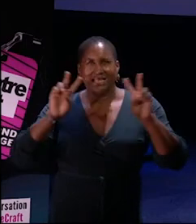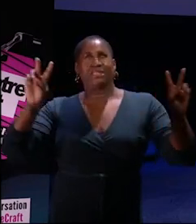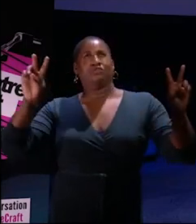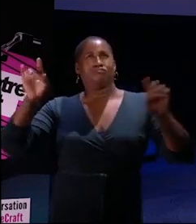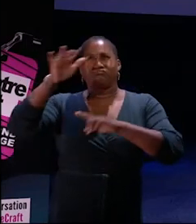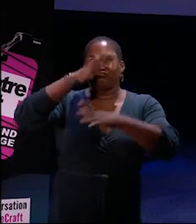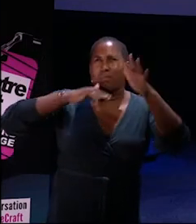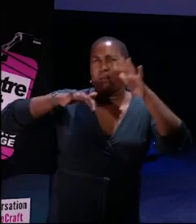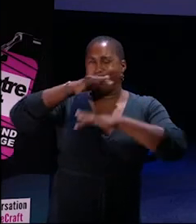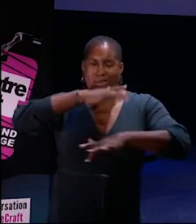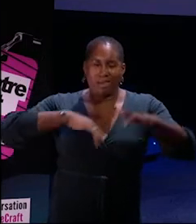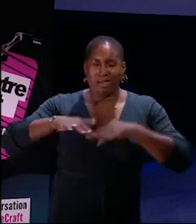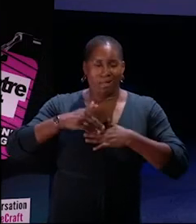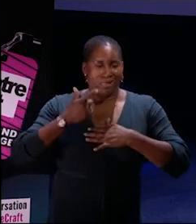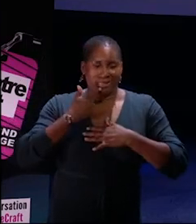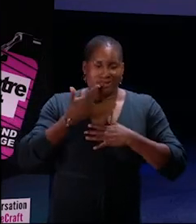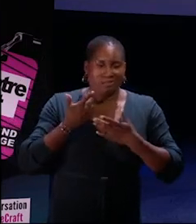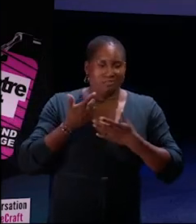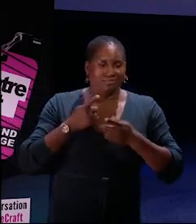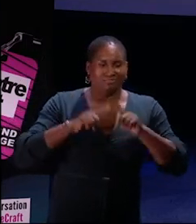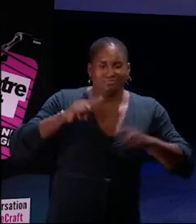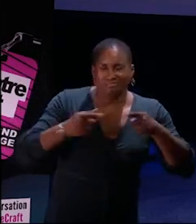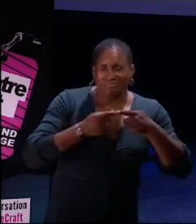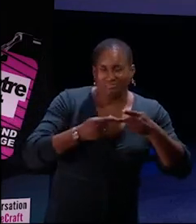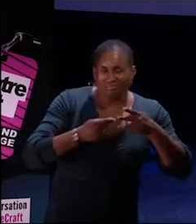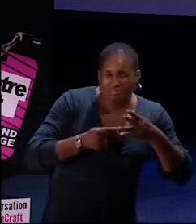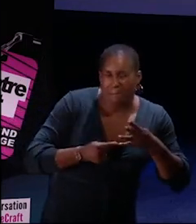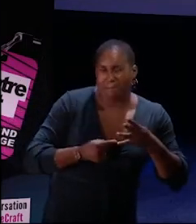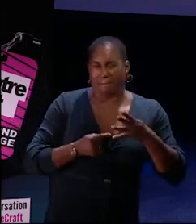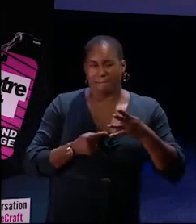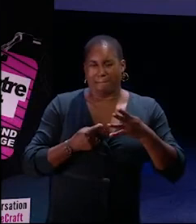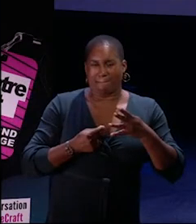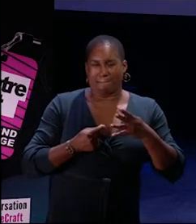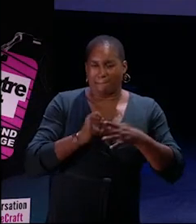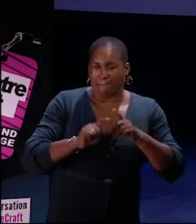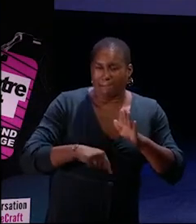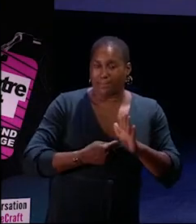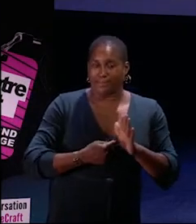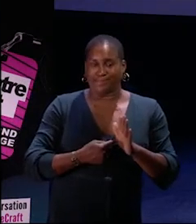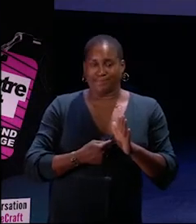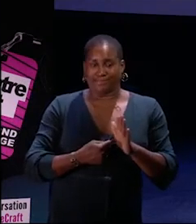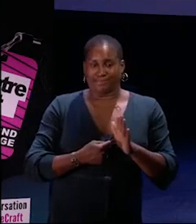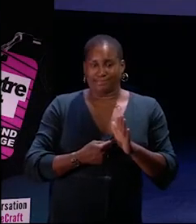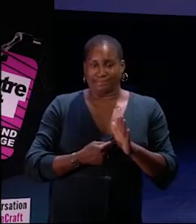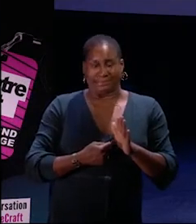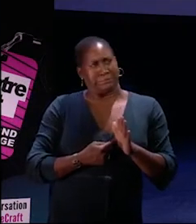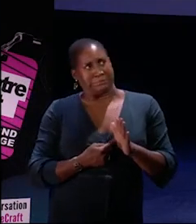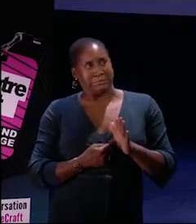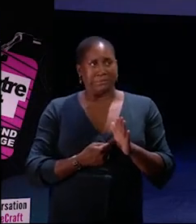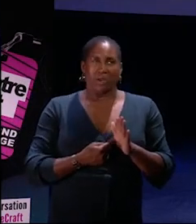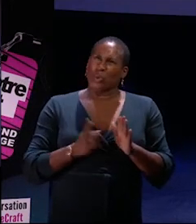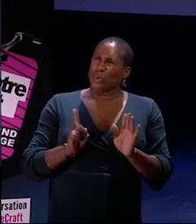playing with different elements as well within my work. So I don't know what to say about